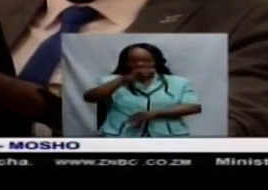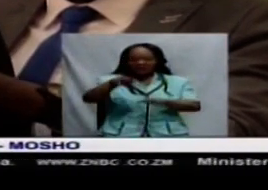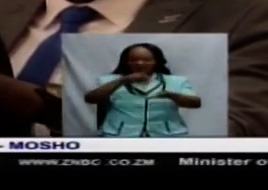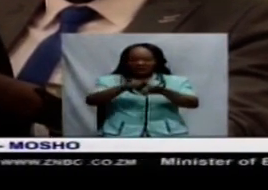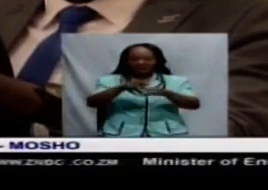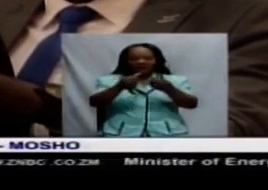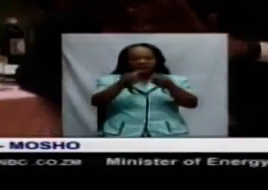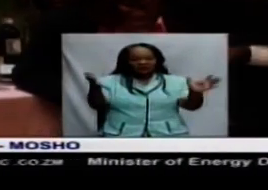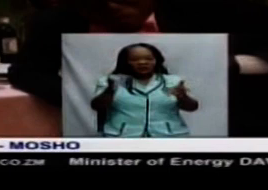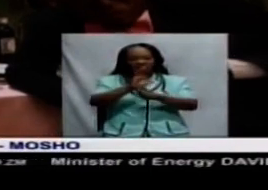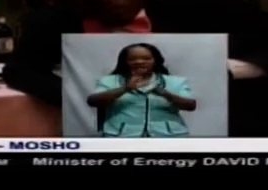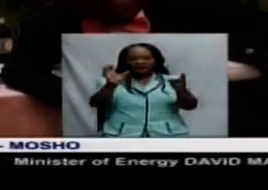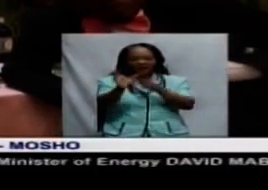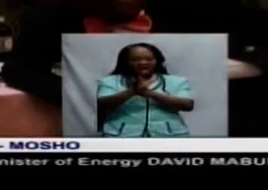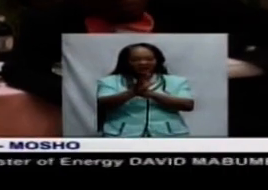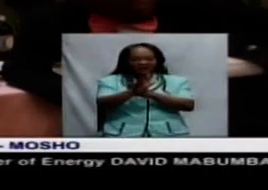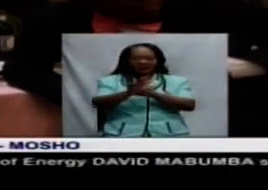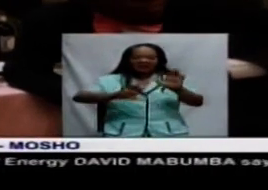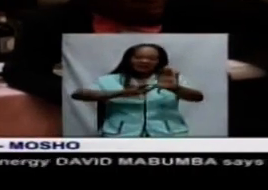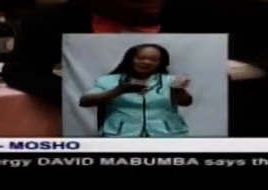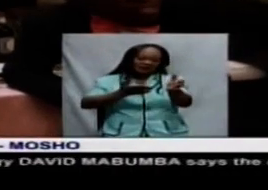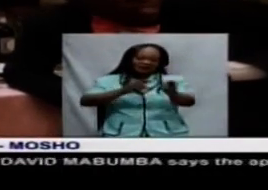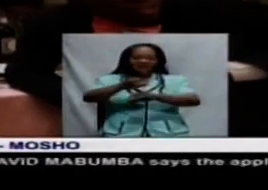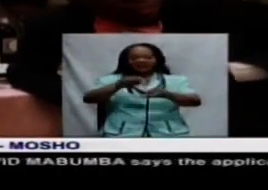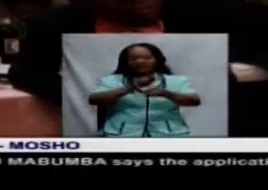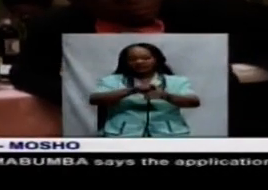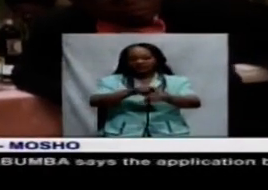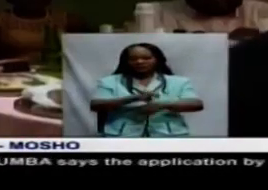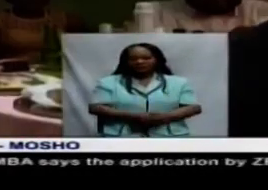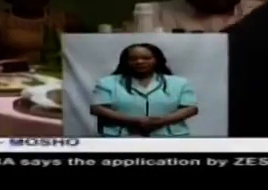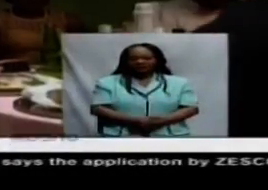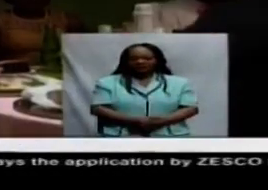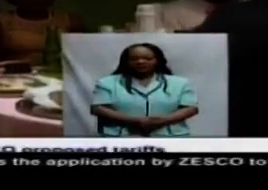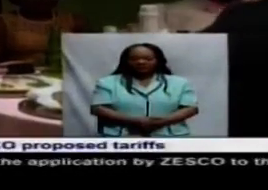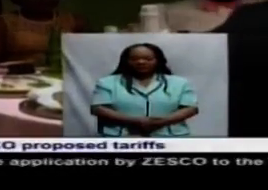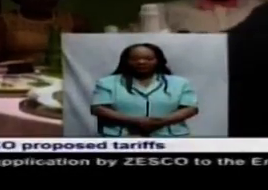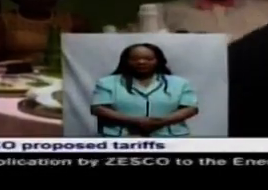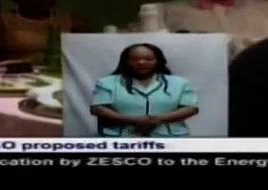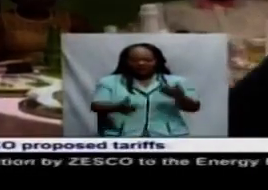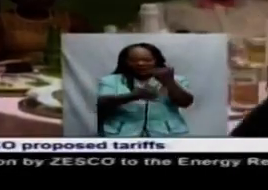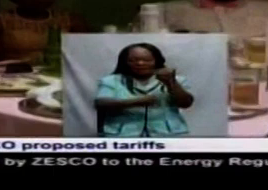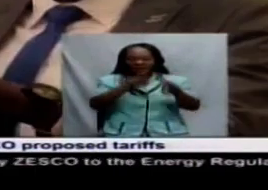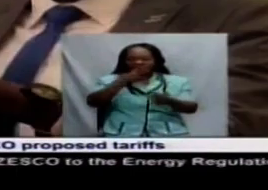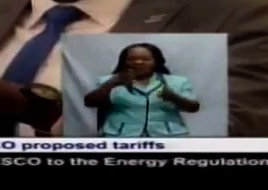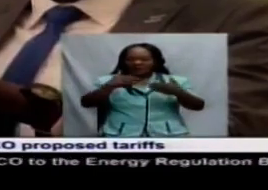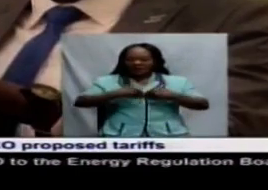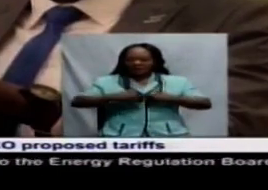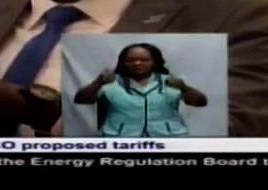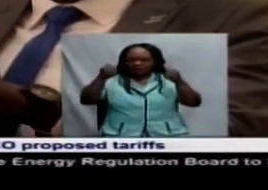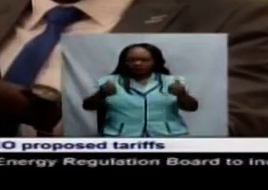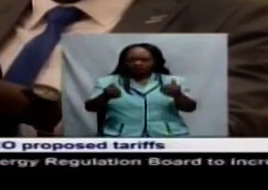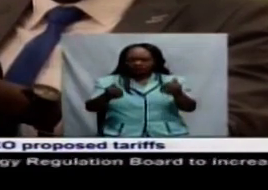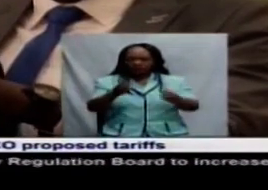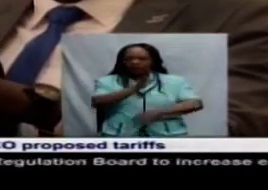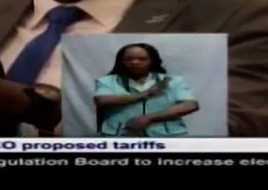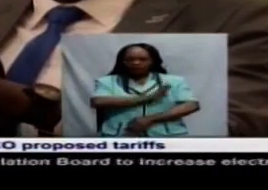culture is a dead nation. A country inherent of discipline, honesty,